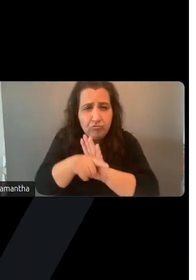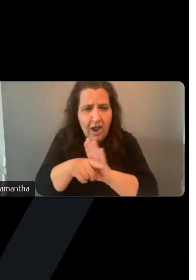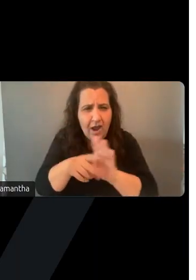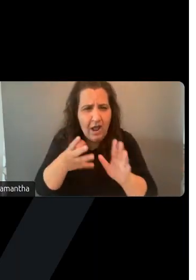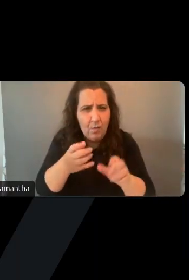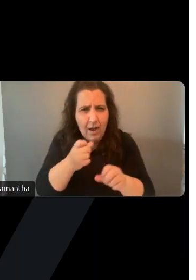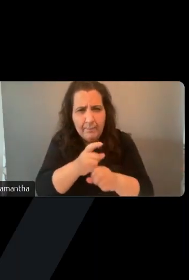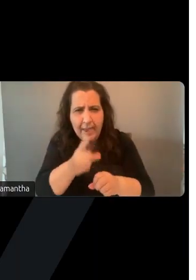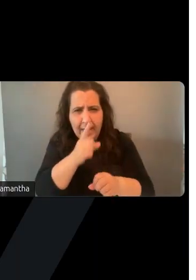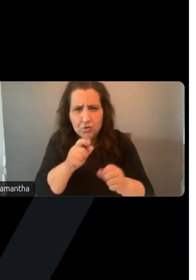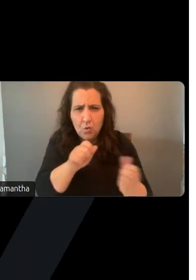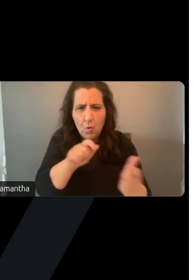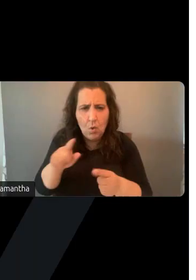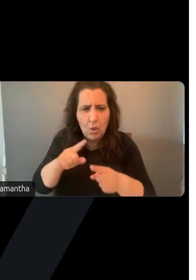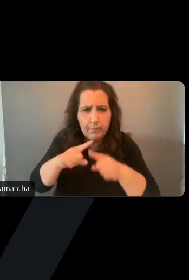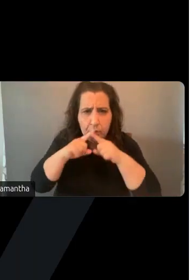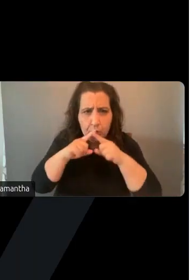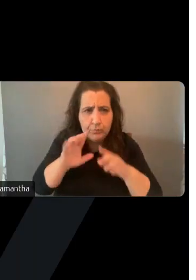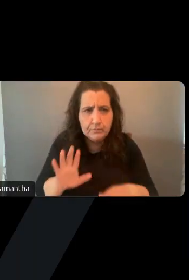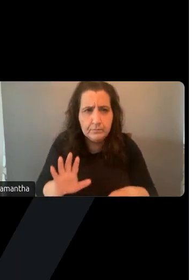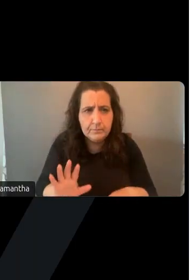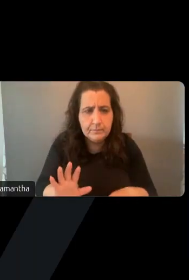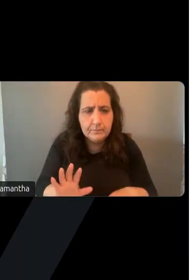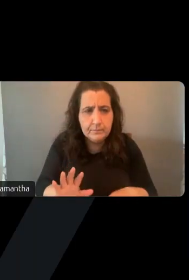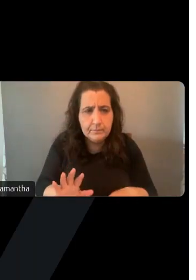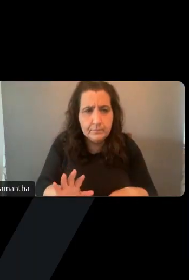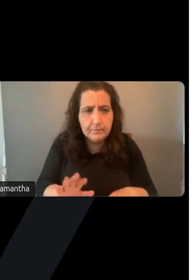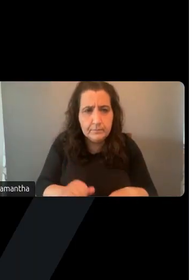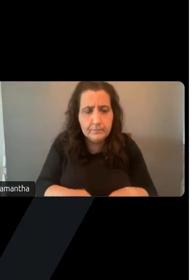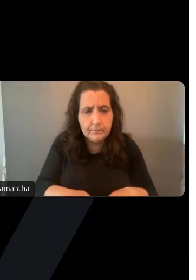sure everyone's muted.